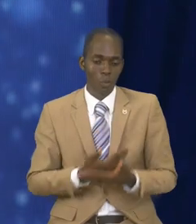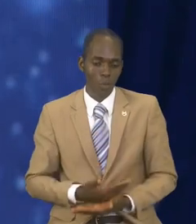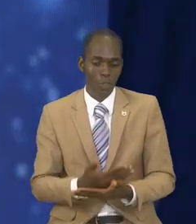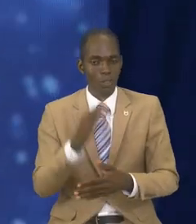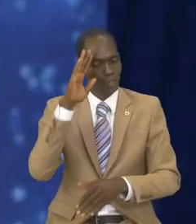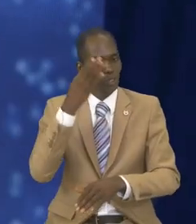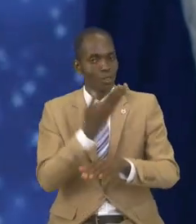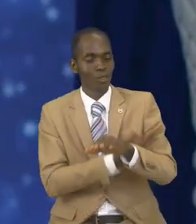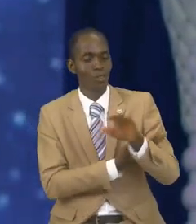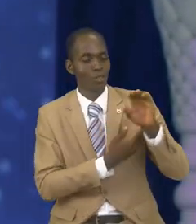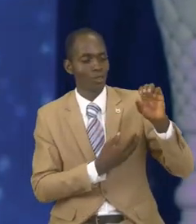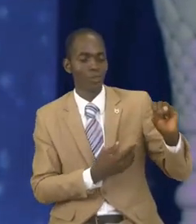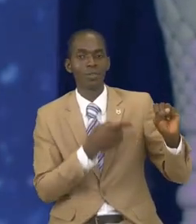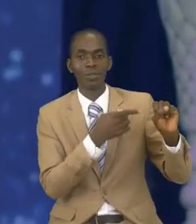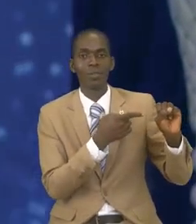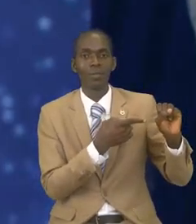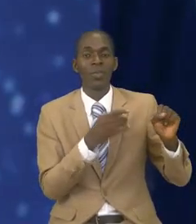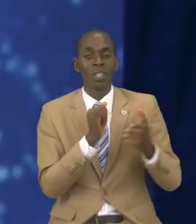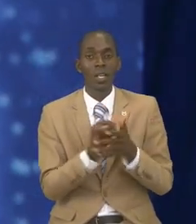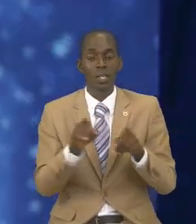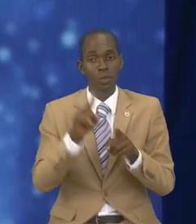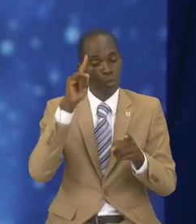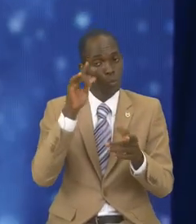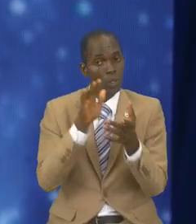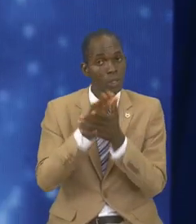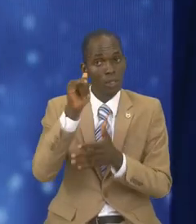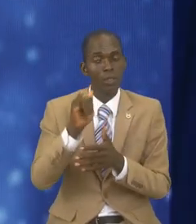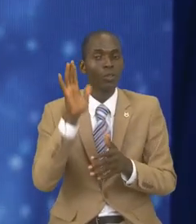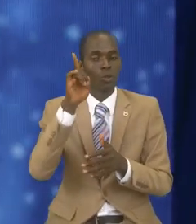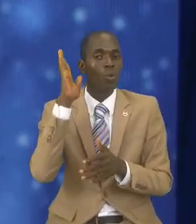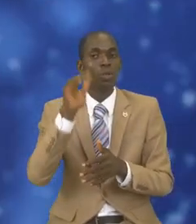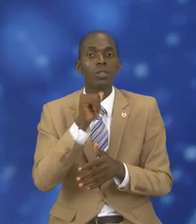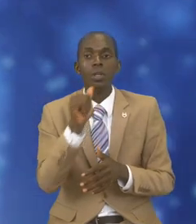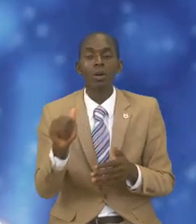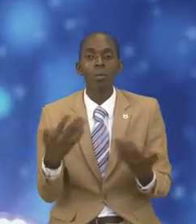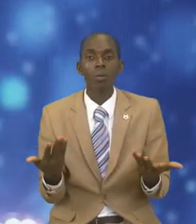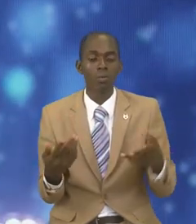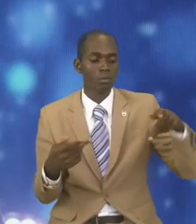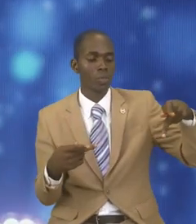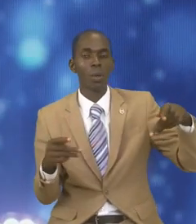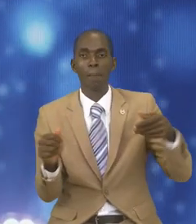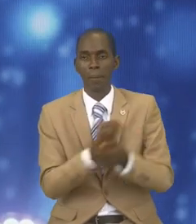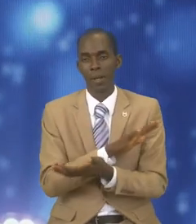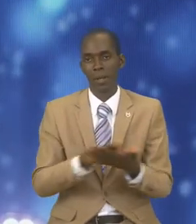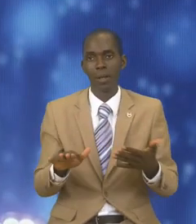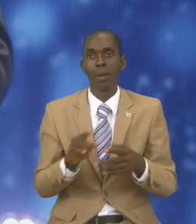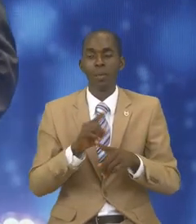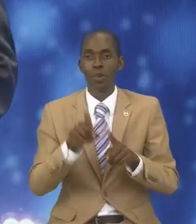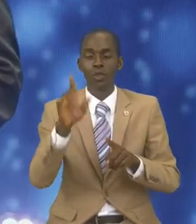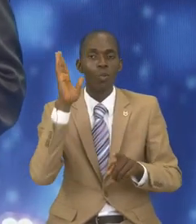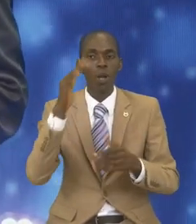S there, that as you believe in him, you'll not perish, that the P there, but have everlasting, that the E